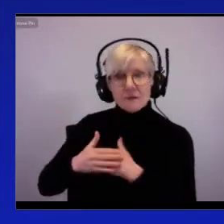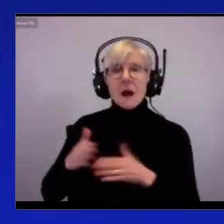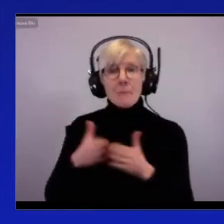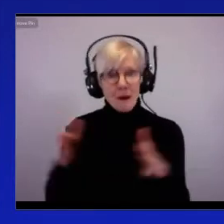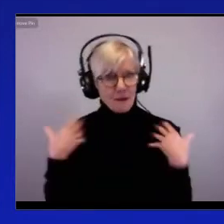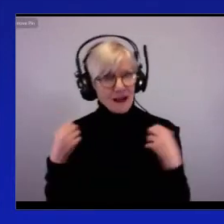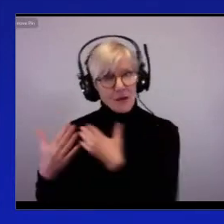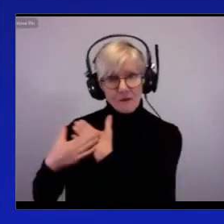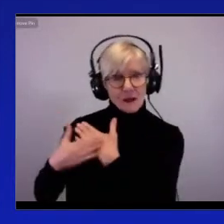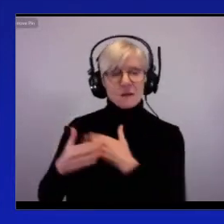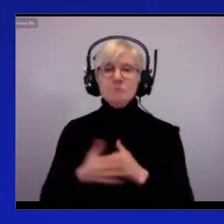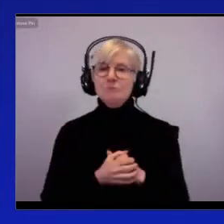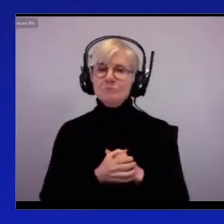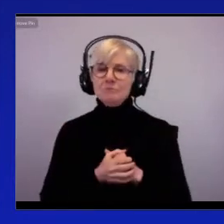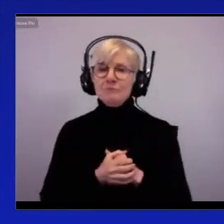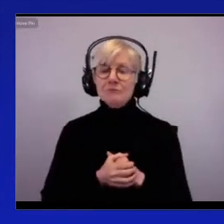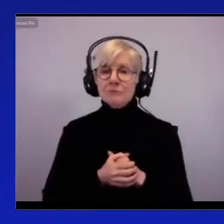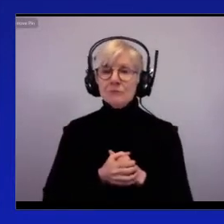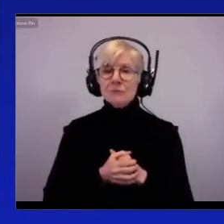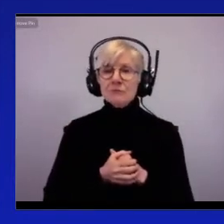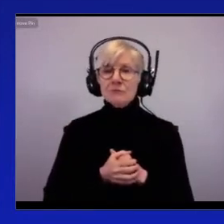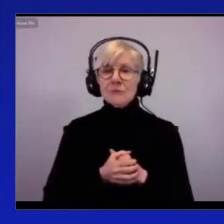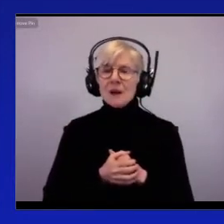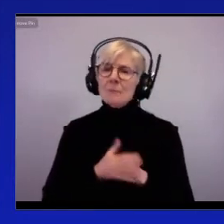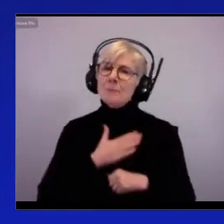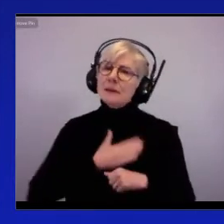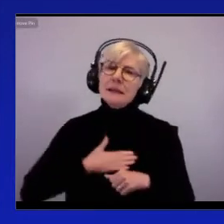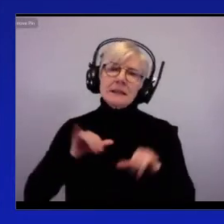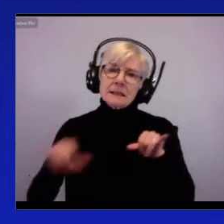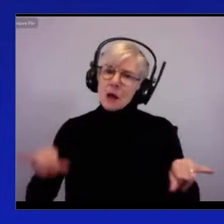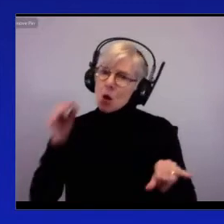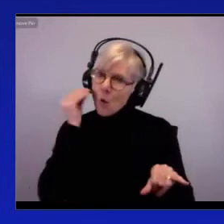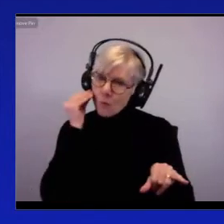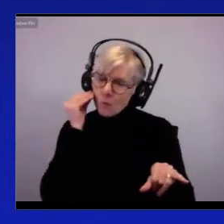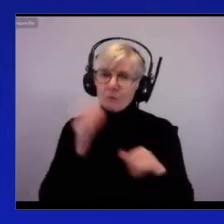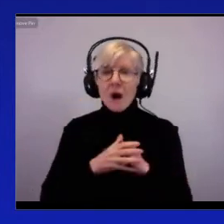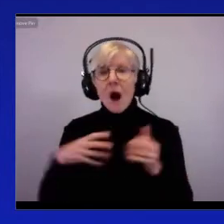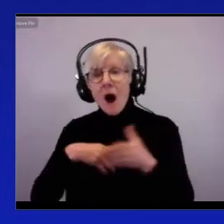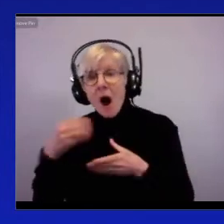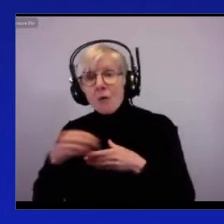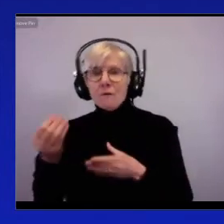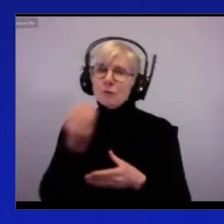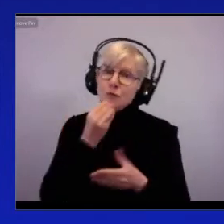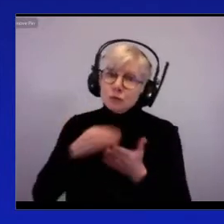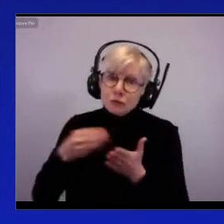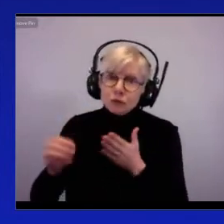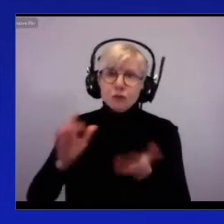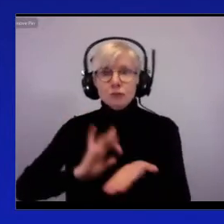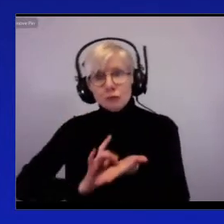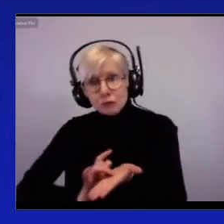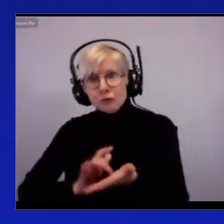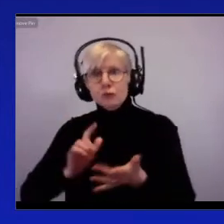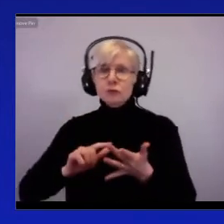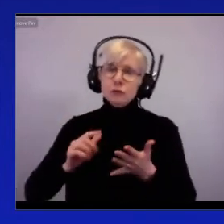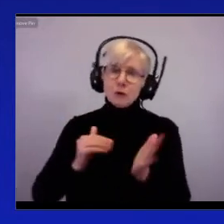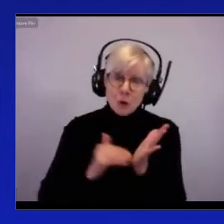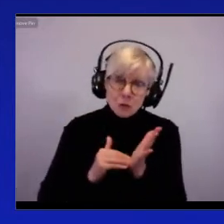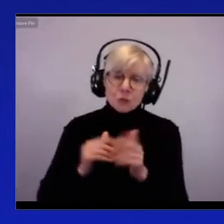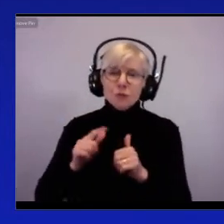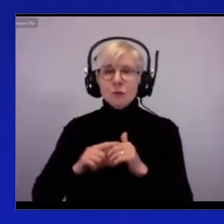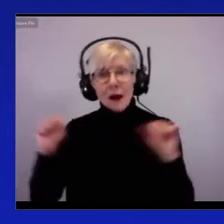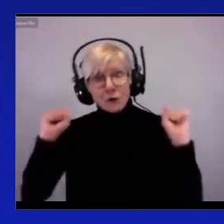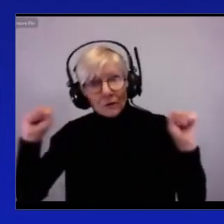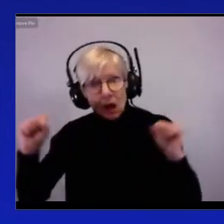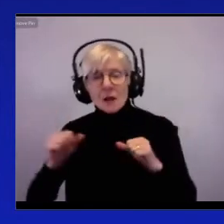unless you need to make an essential trip, such as to a medical appointment, to the pharmacy, or to get groceries, or for exercise. Remember to limit